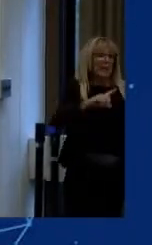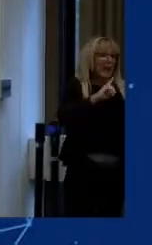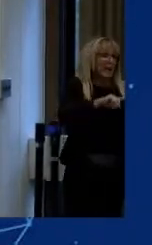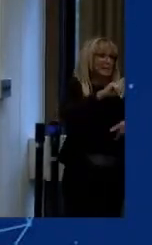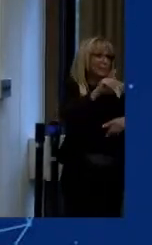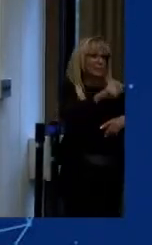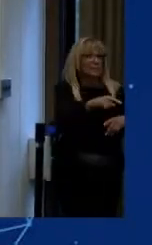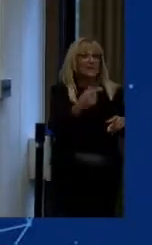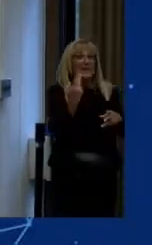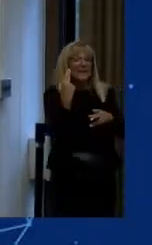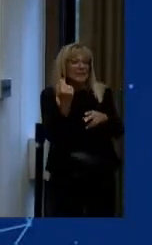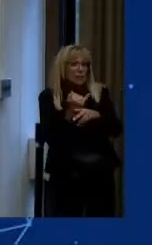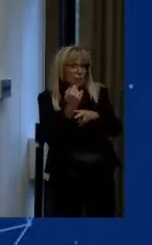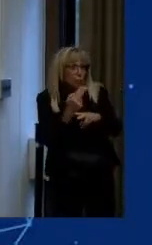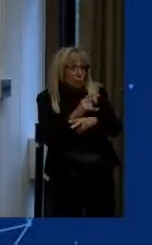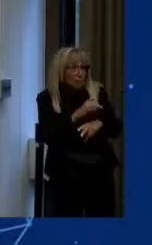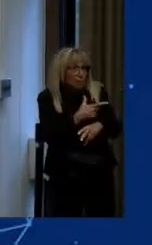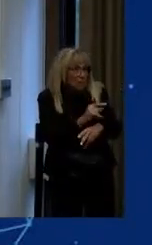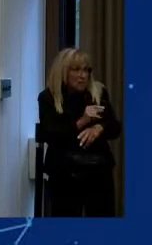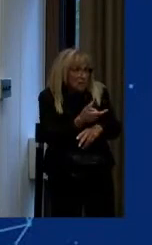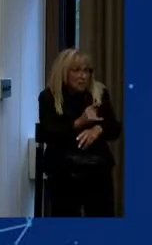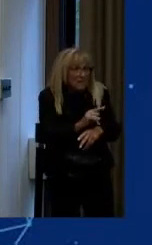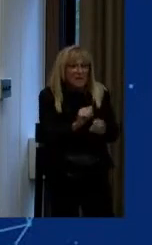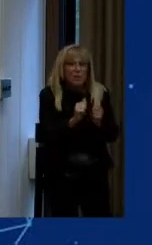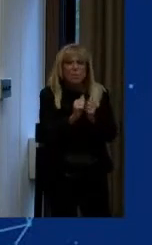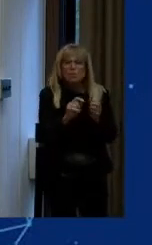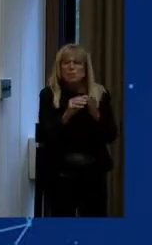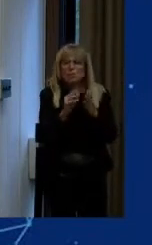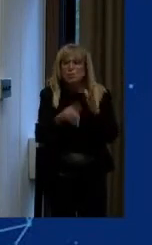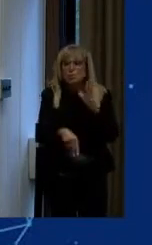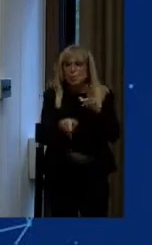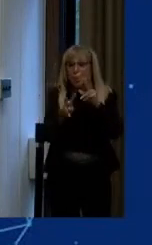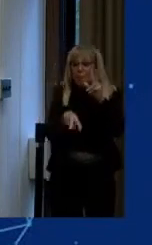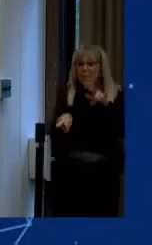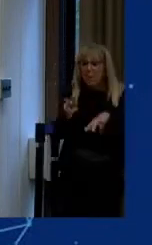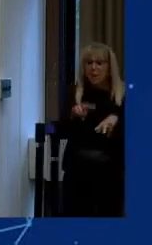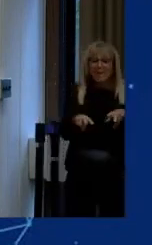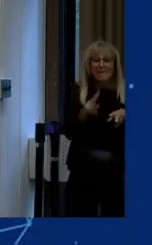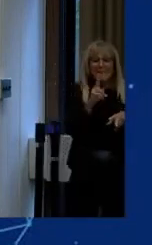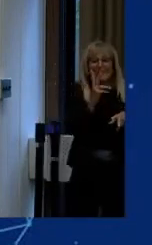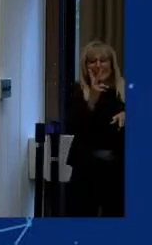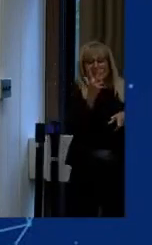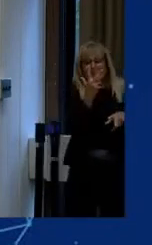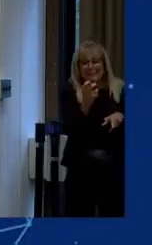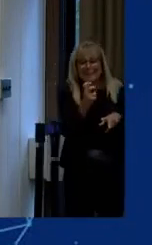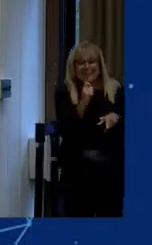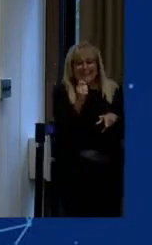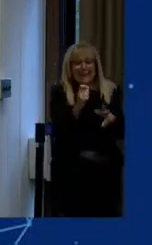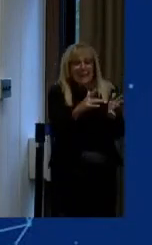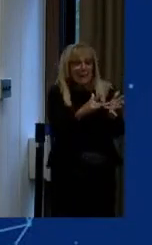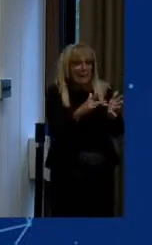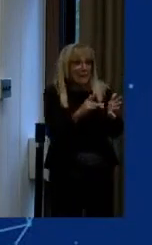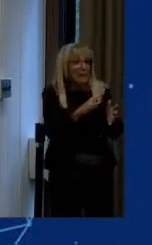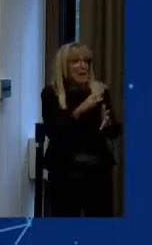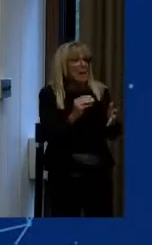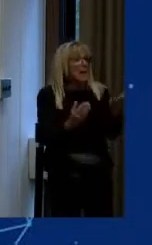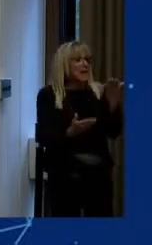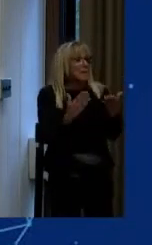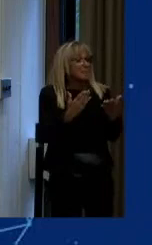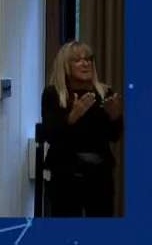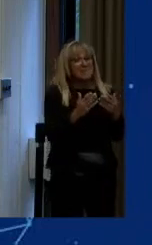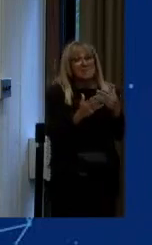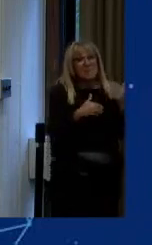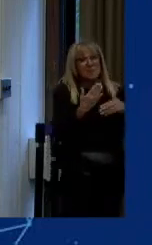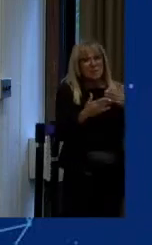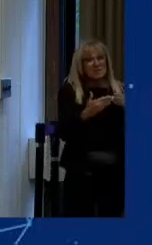phone, you're monitoring them. There's very little chance, I think, that they'll misuse ChatGPT, and it might make the whole process a little bit easier for you